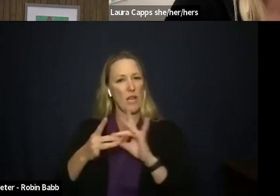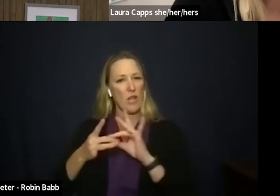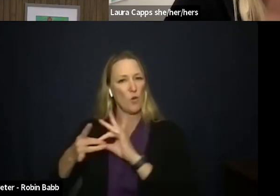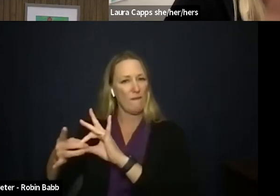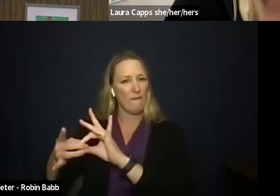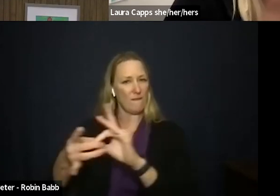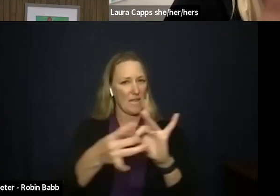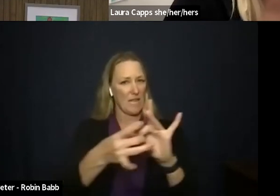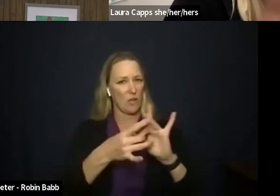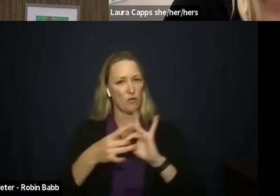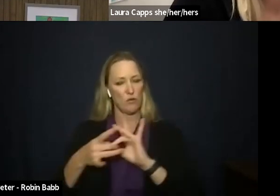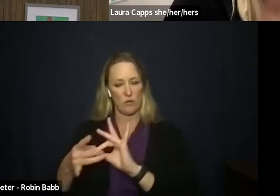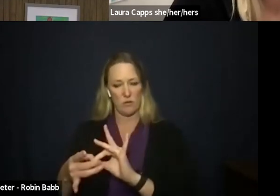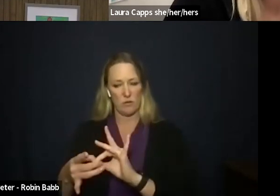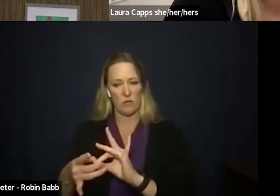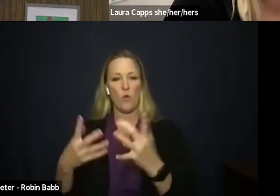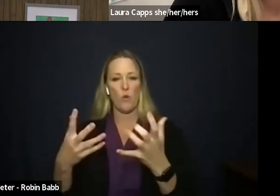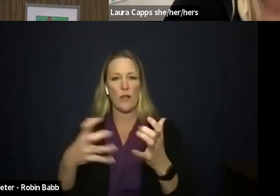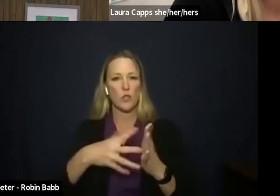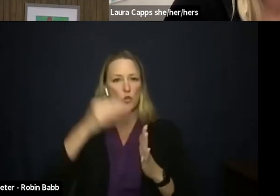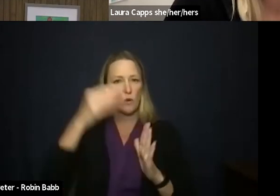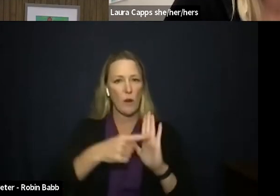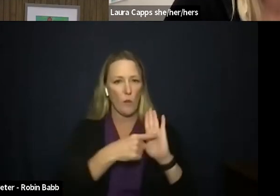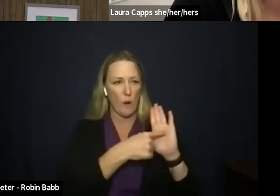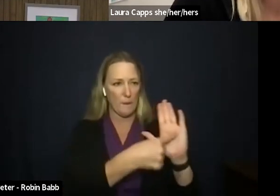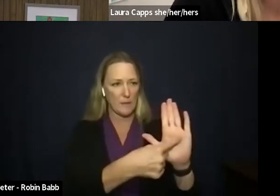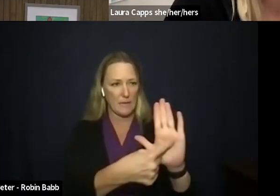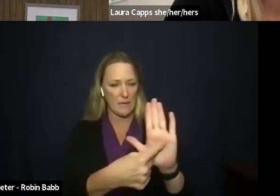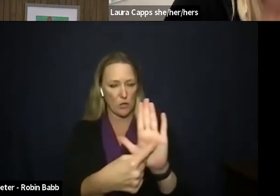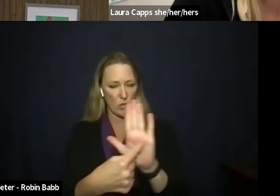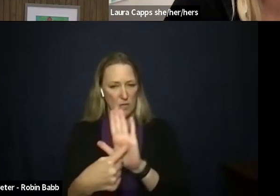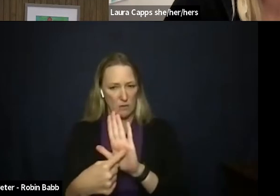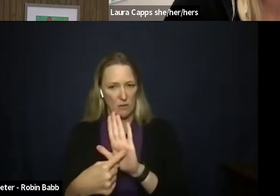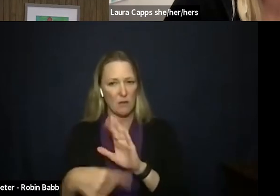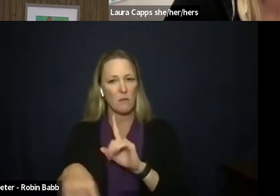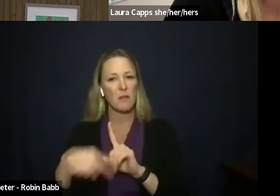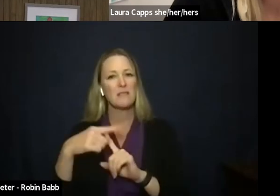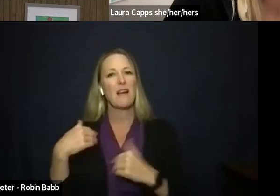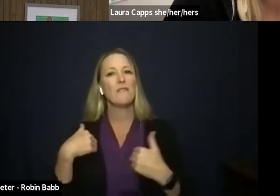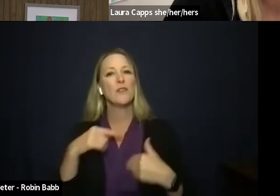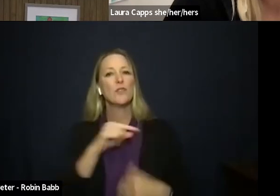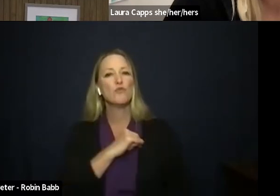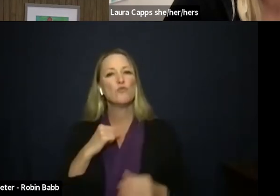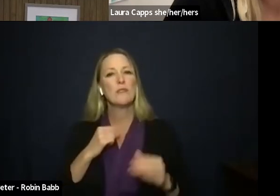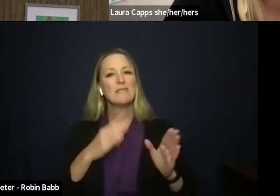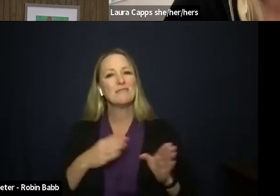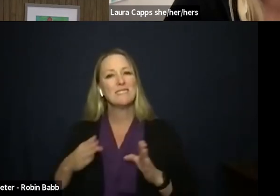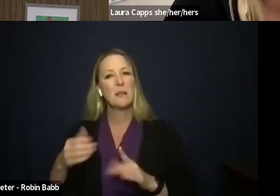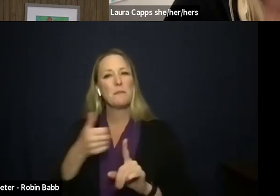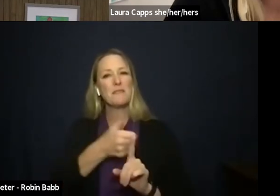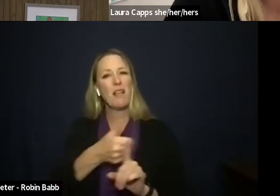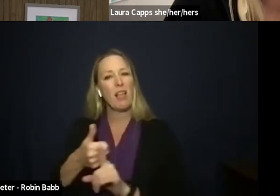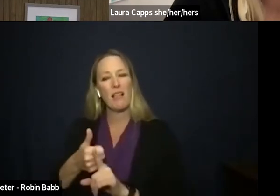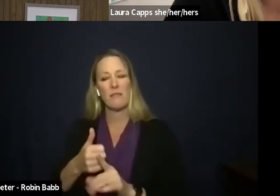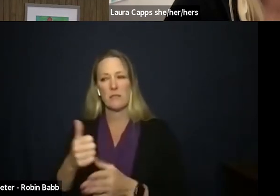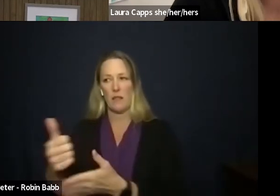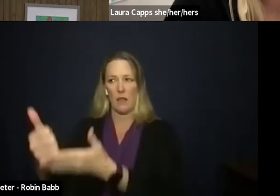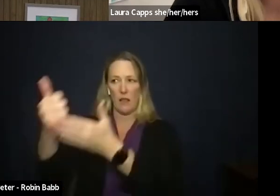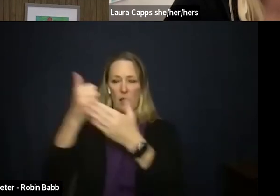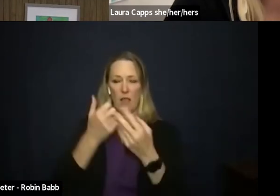students and having the trustees who would be able to help make decisions up here you